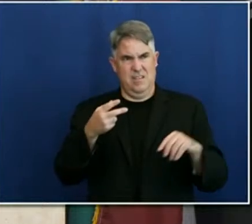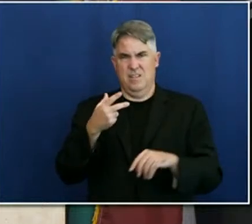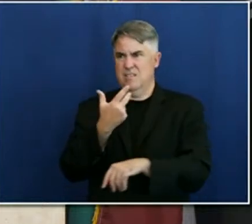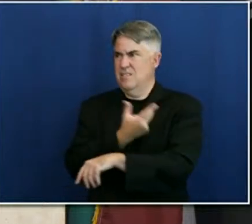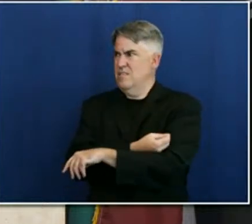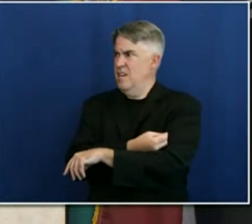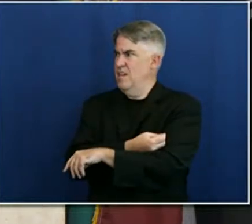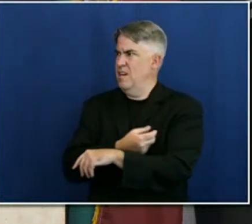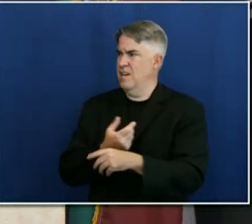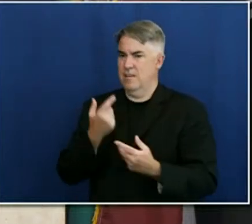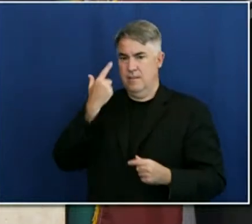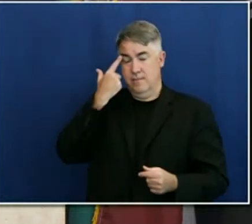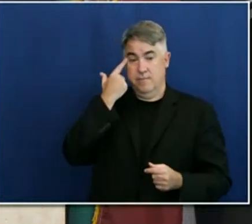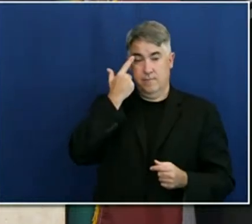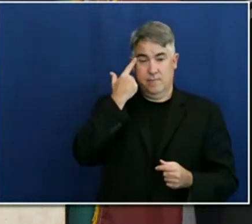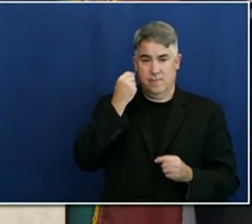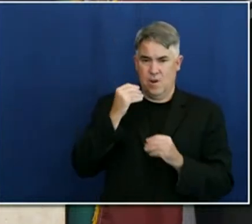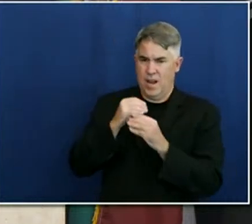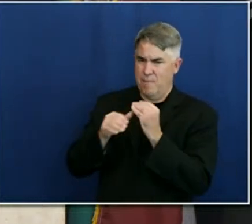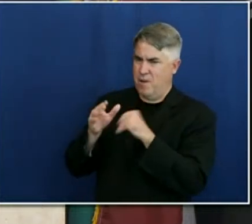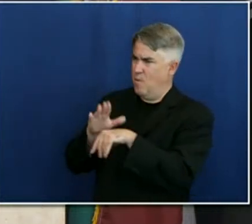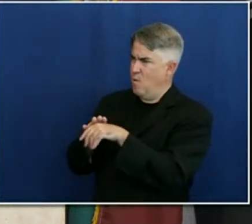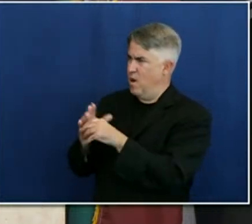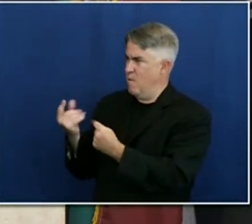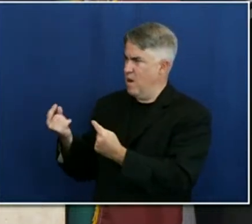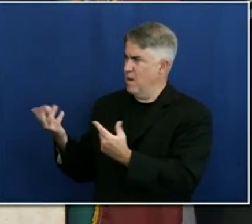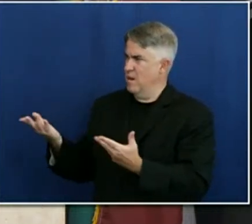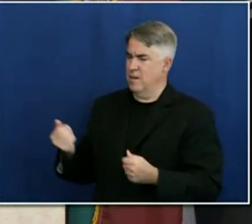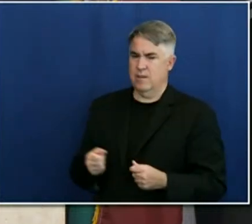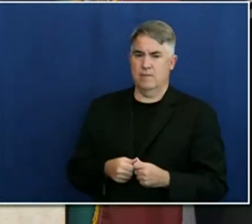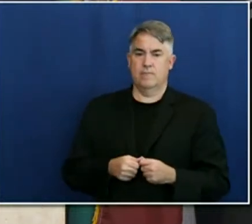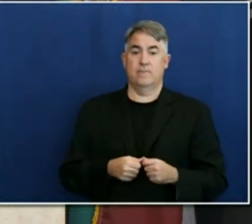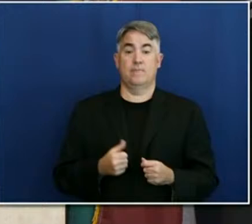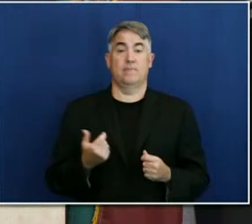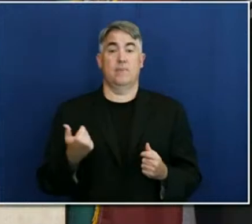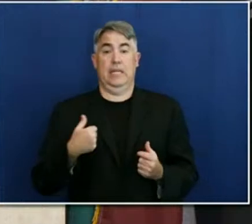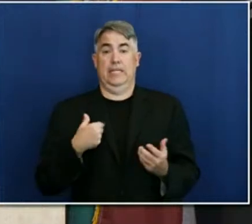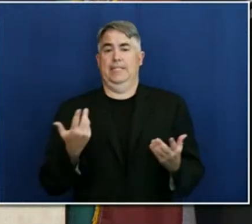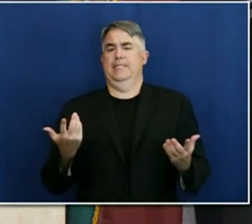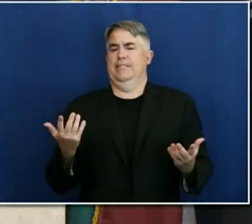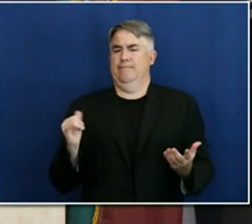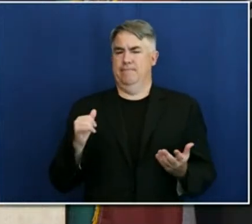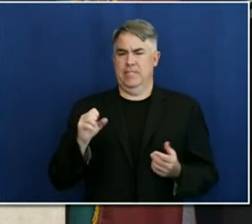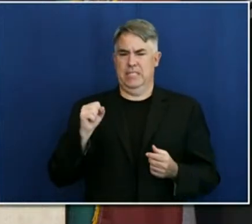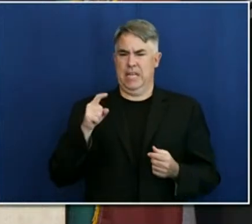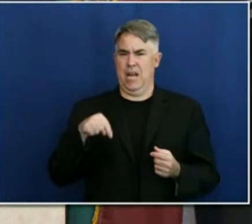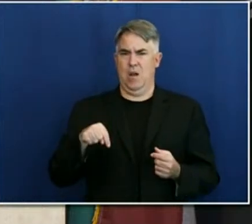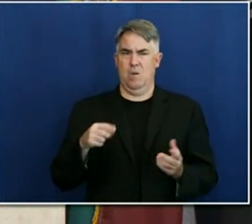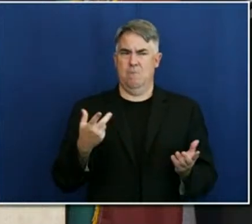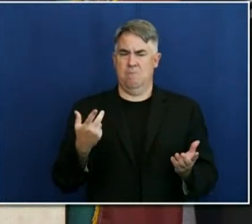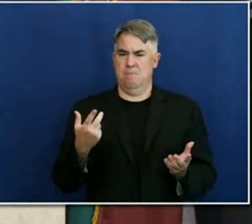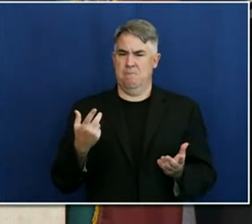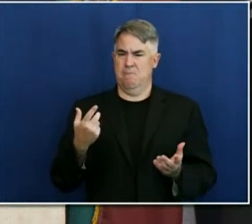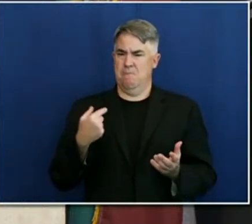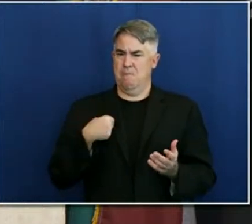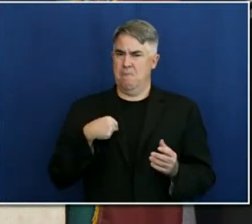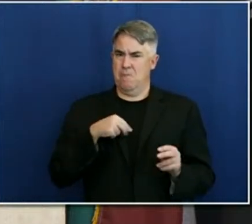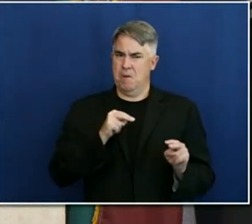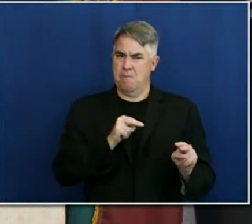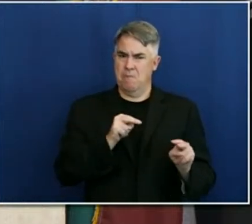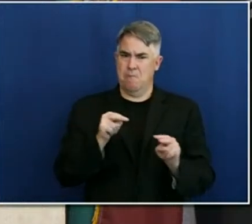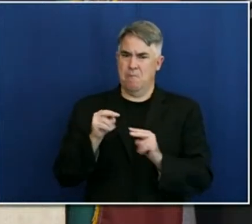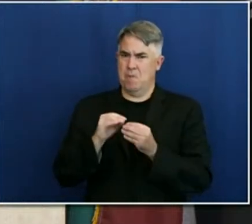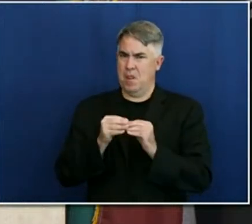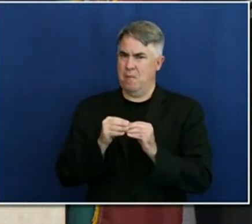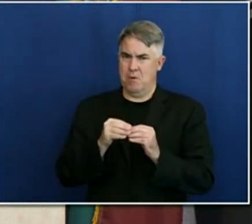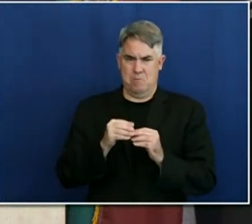or any significant concerns around missing second doses here in San Diego. We'll, of course, continue to monitor that. We'll work with